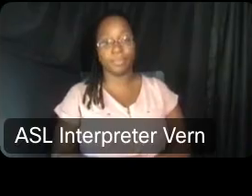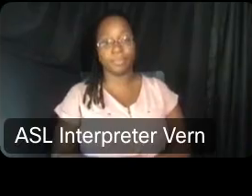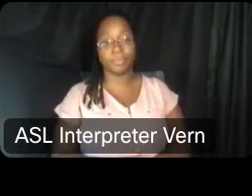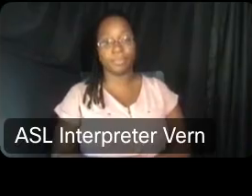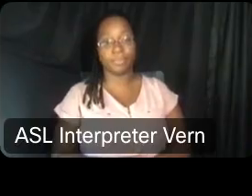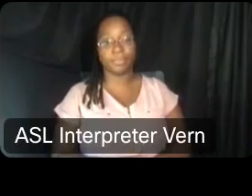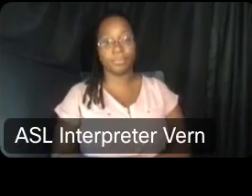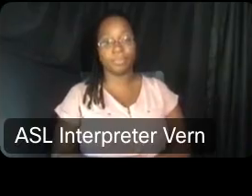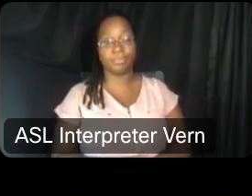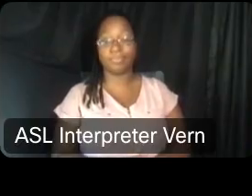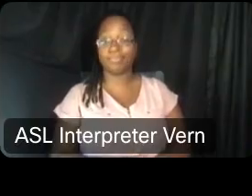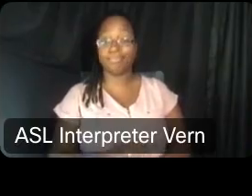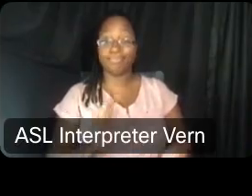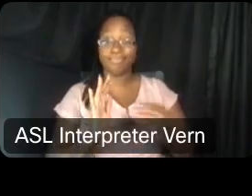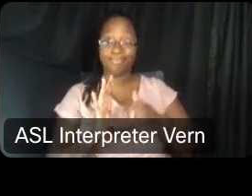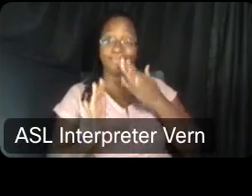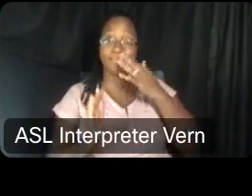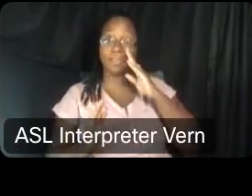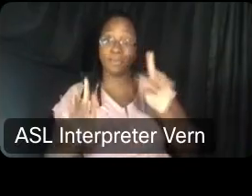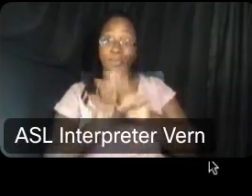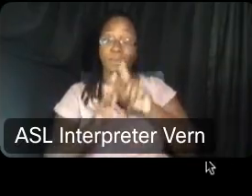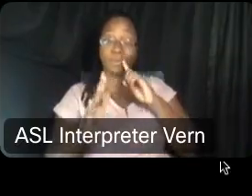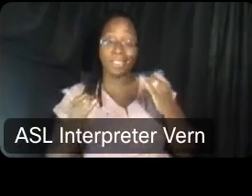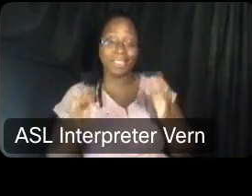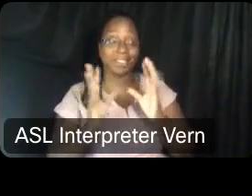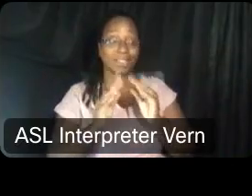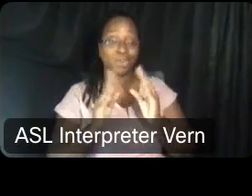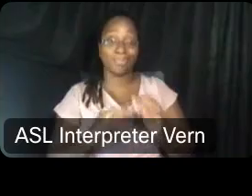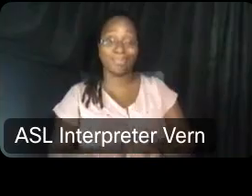again, thank you all for coming to today's session.